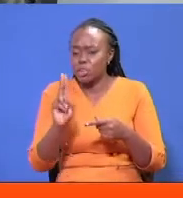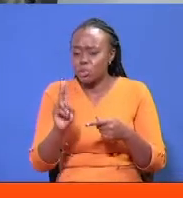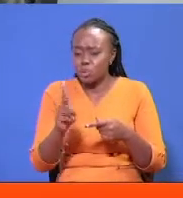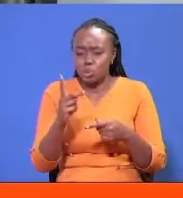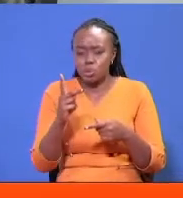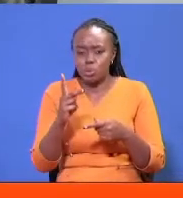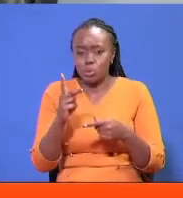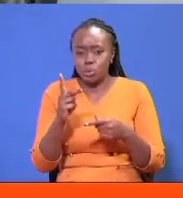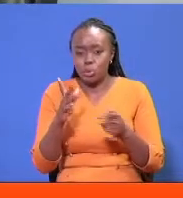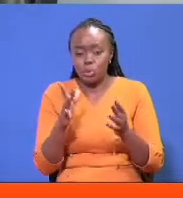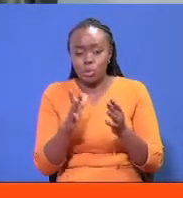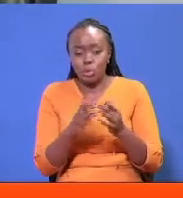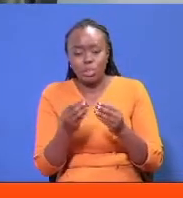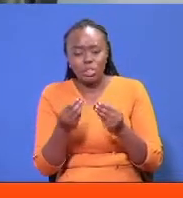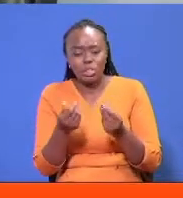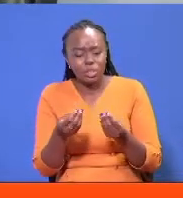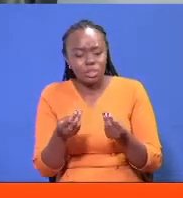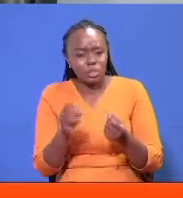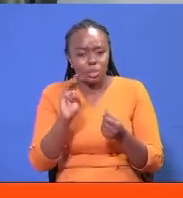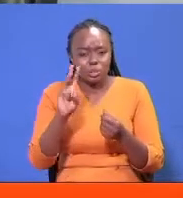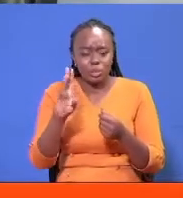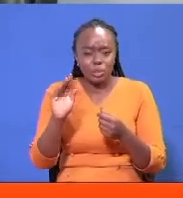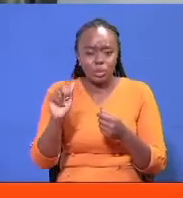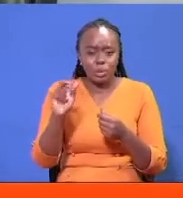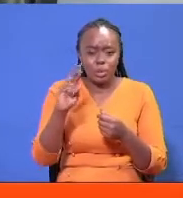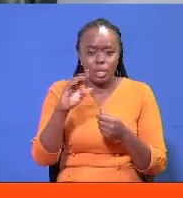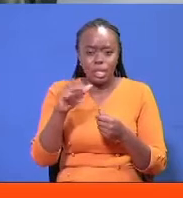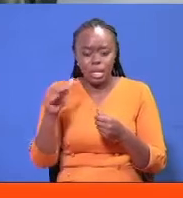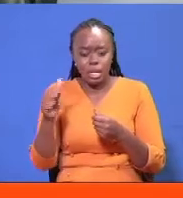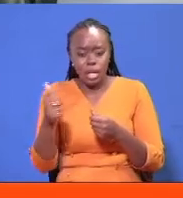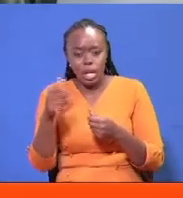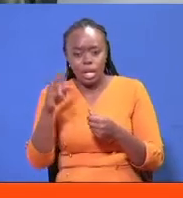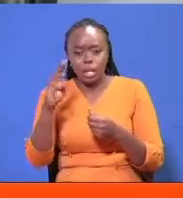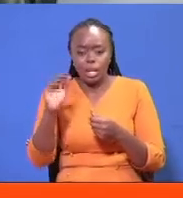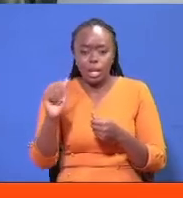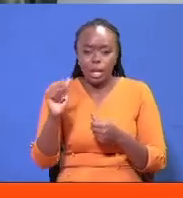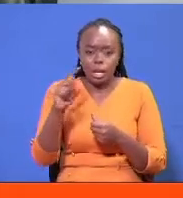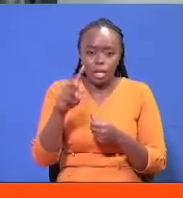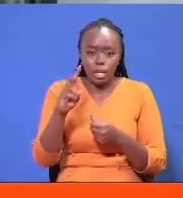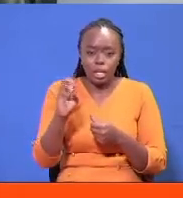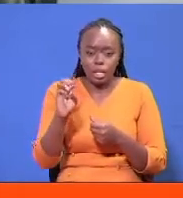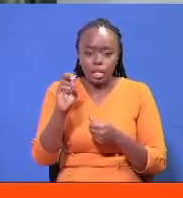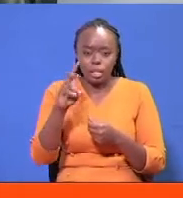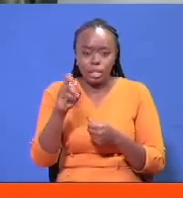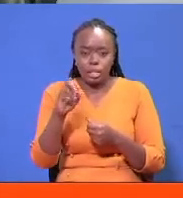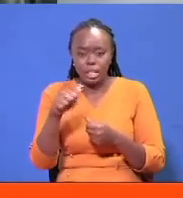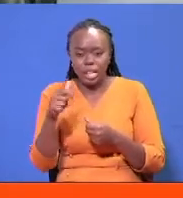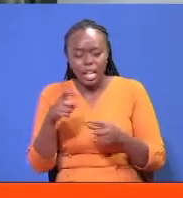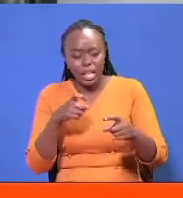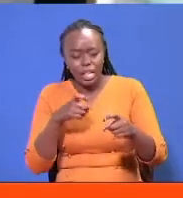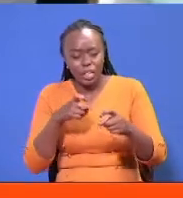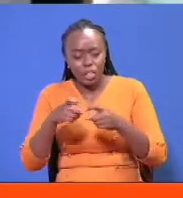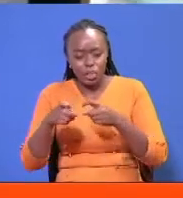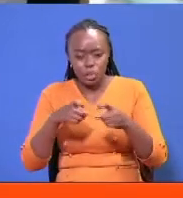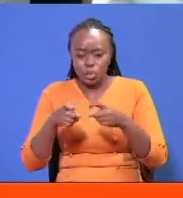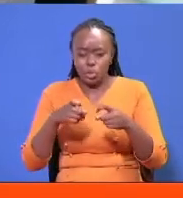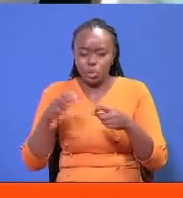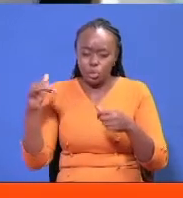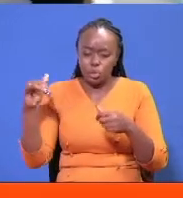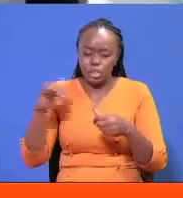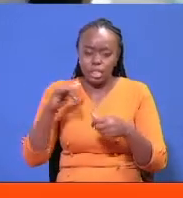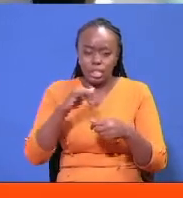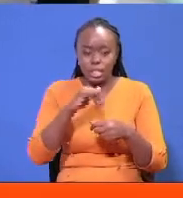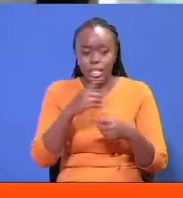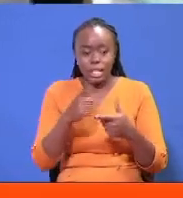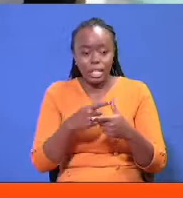softwares I'll talk about. There is the Android-based software that basically controls the drone. Then there is